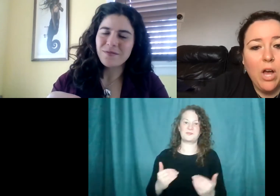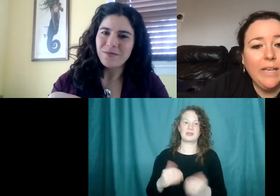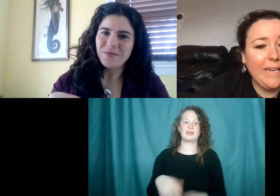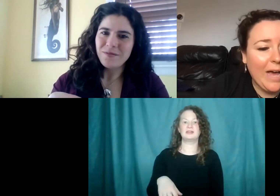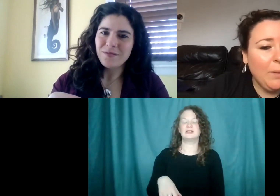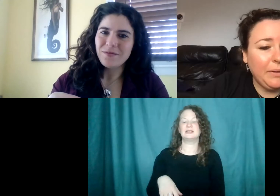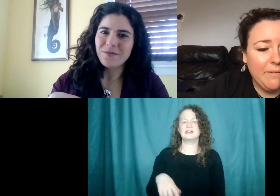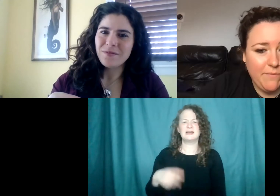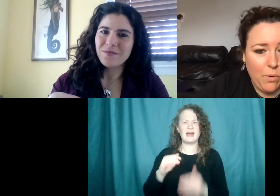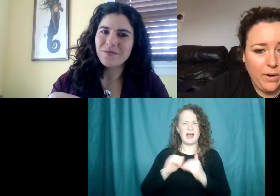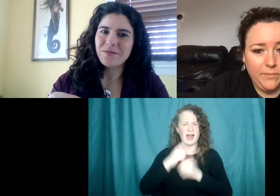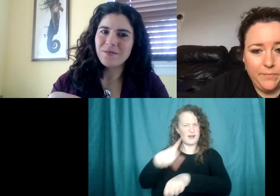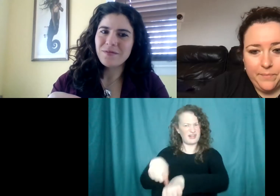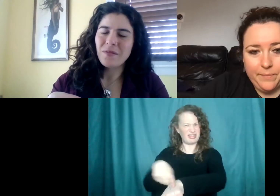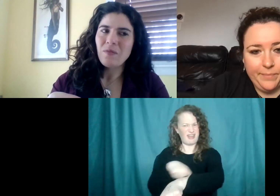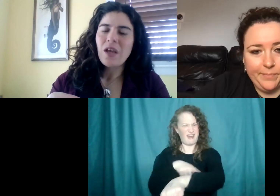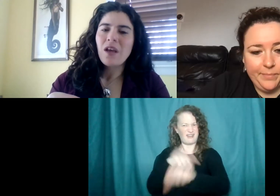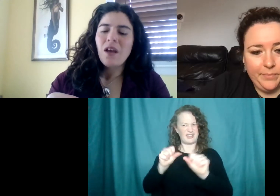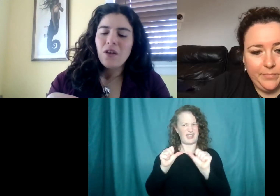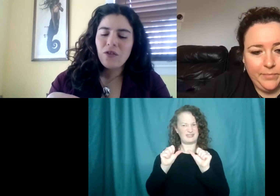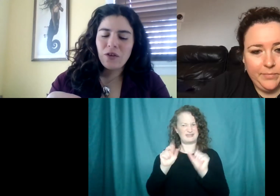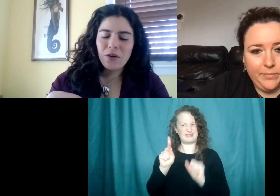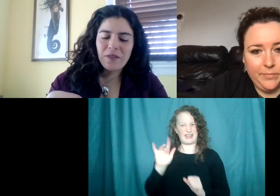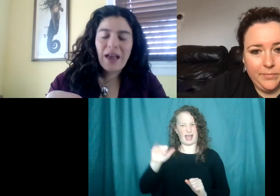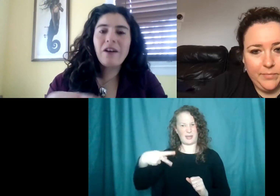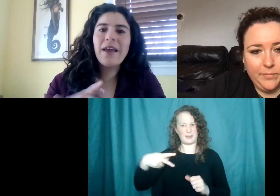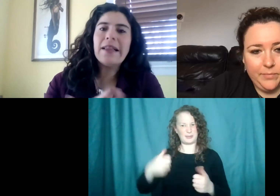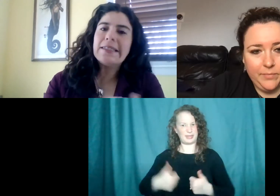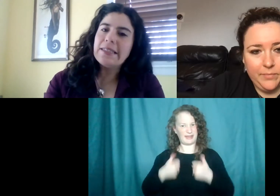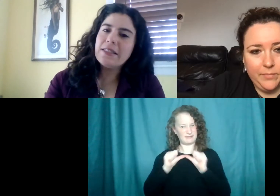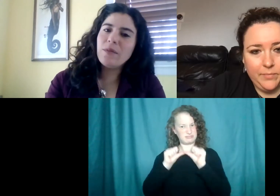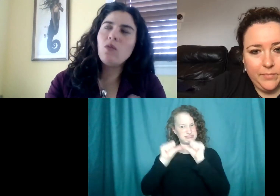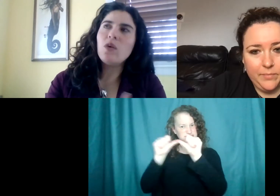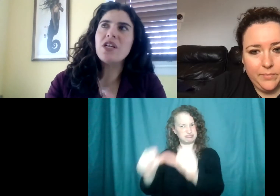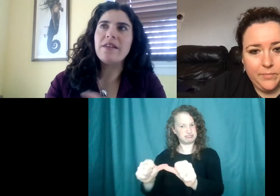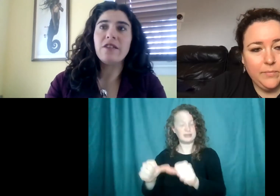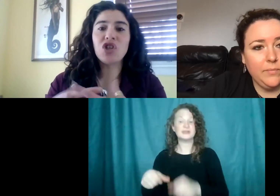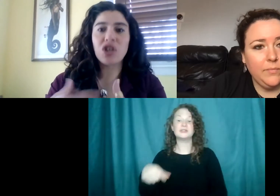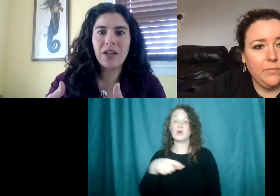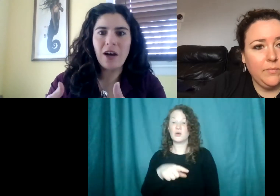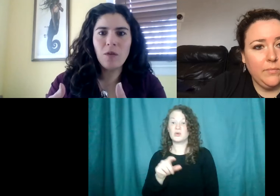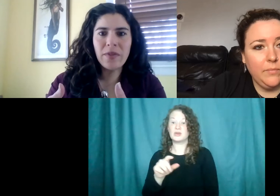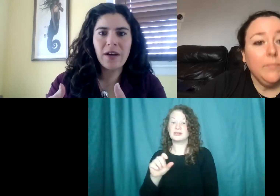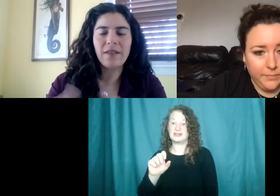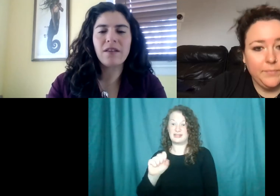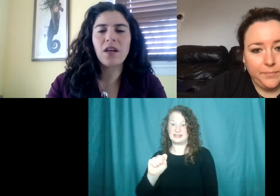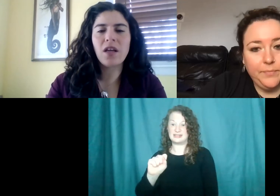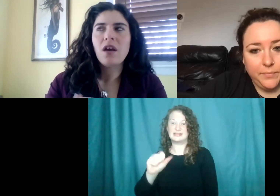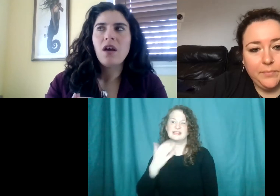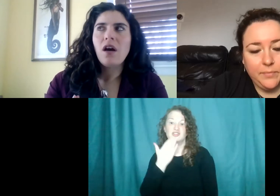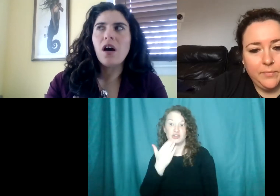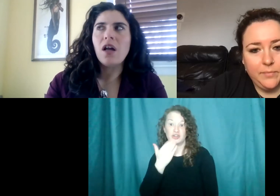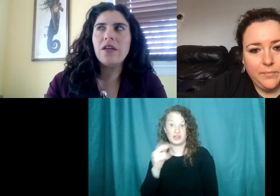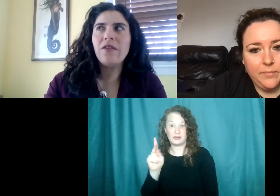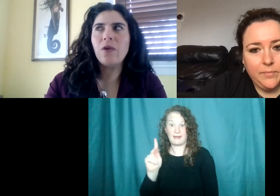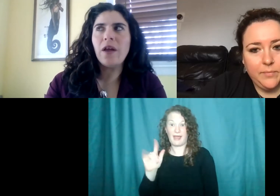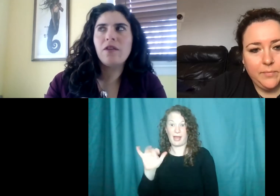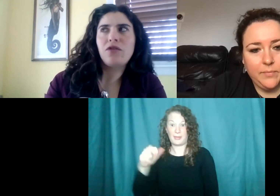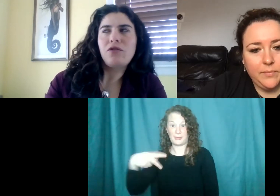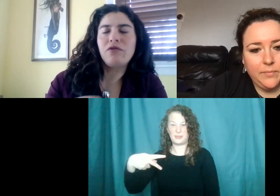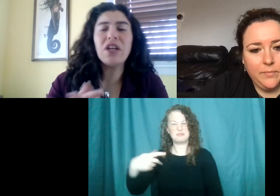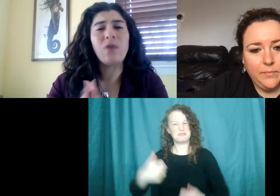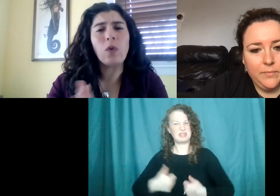How long can kelp live for? So Saccharina latissima, which is the sugar kelp that I study, lives